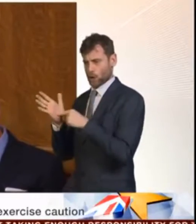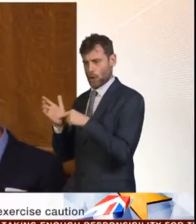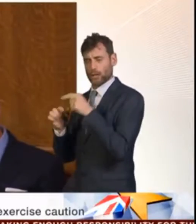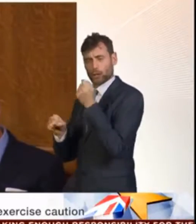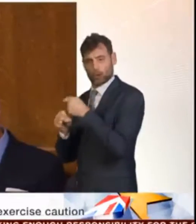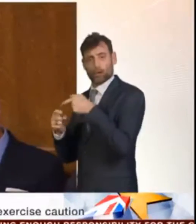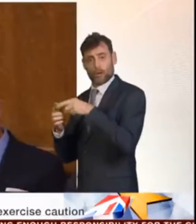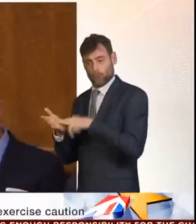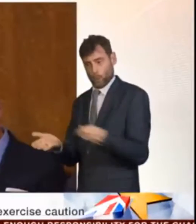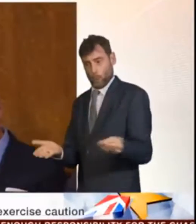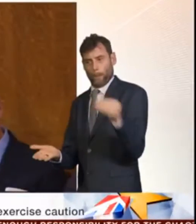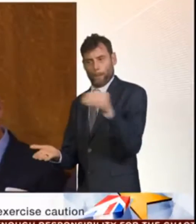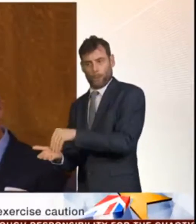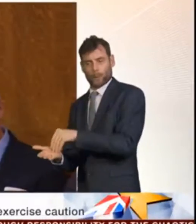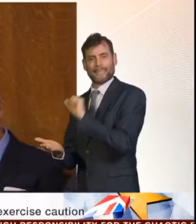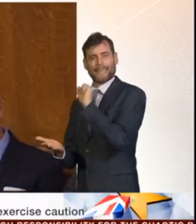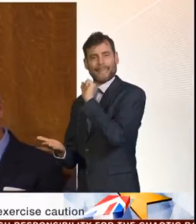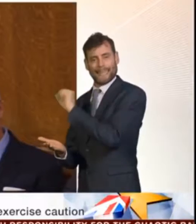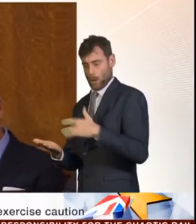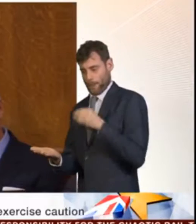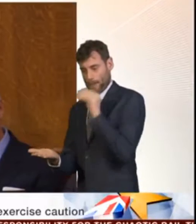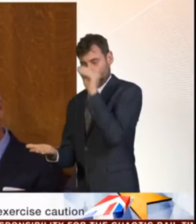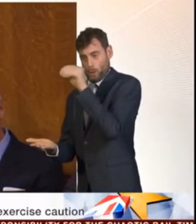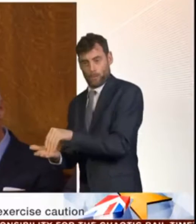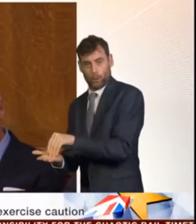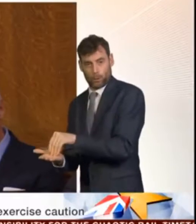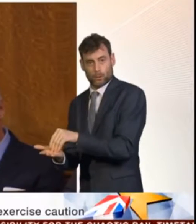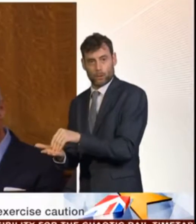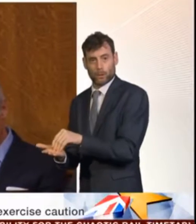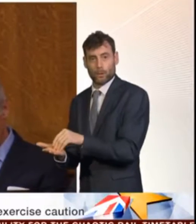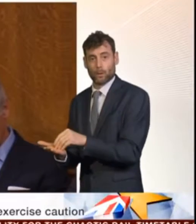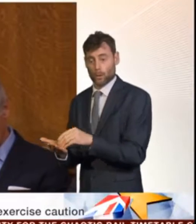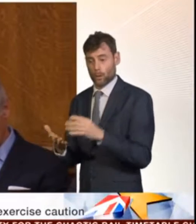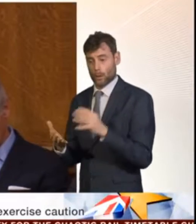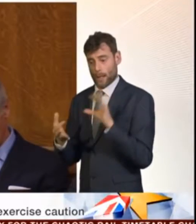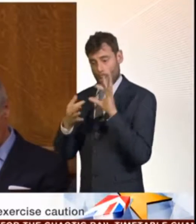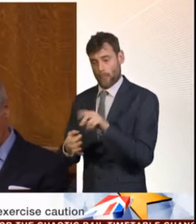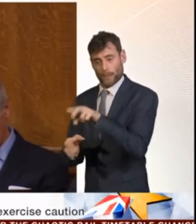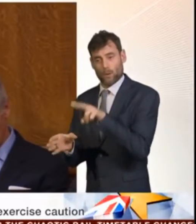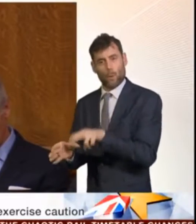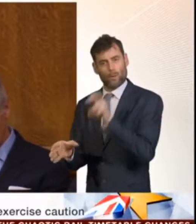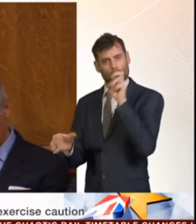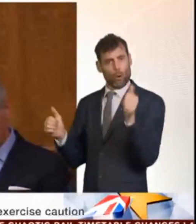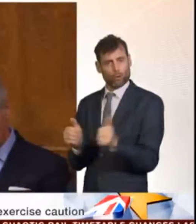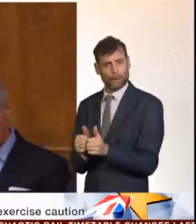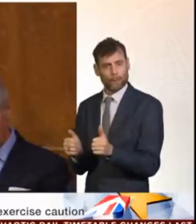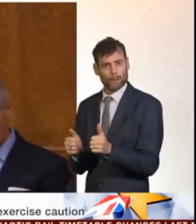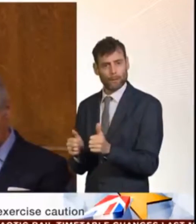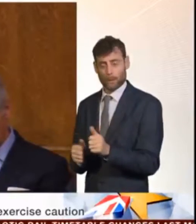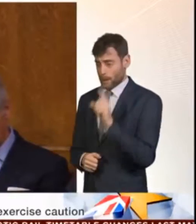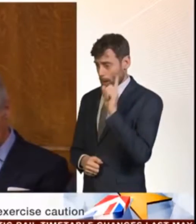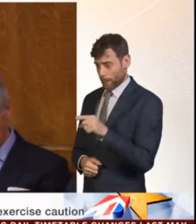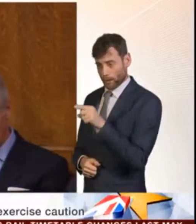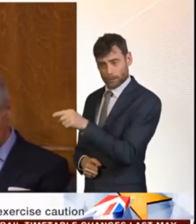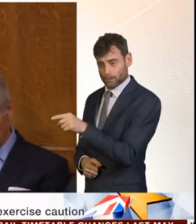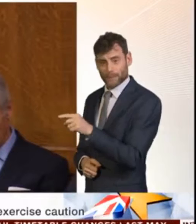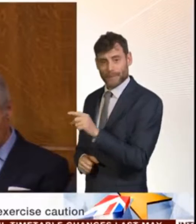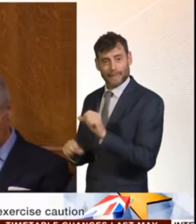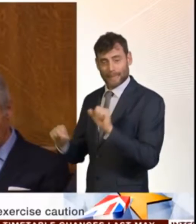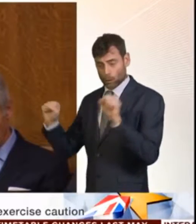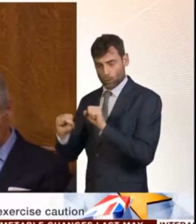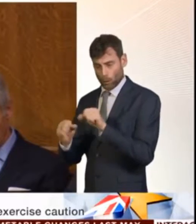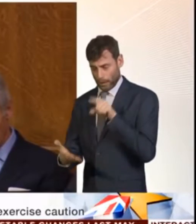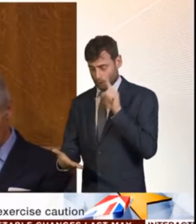include his opinion in relation to this withdrawal agreement. But there is no evidence whatsoever that he has referred to